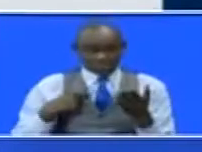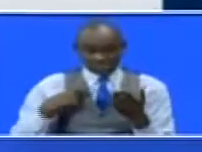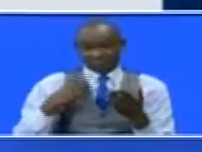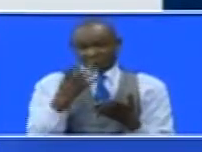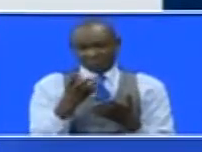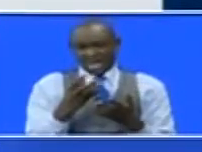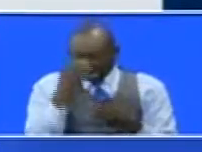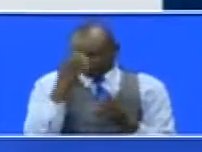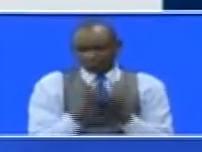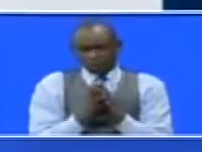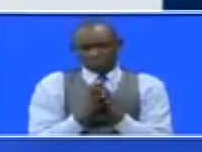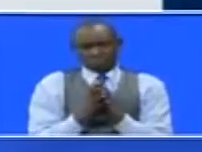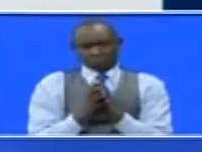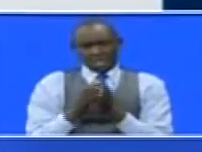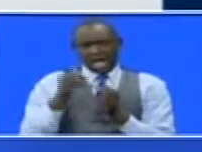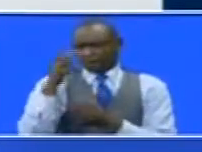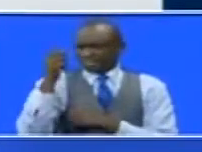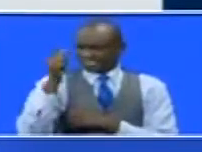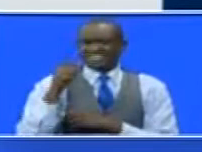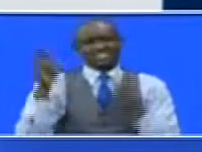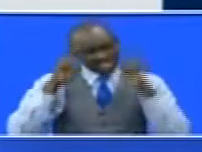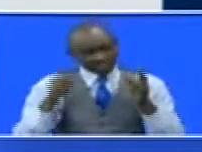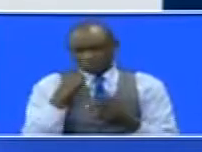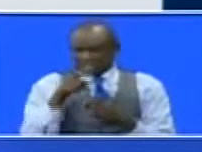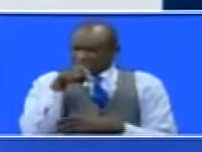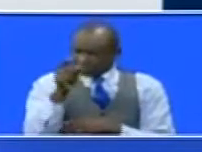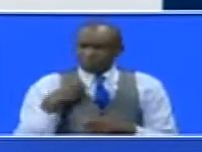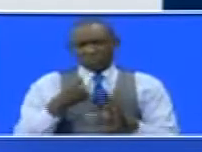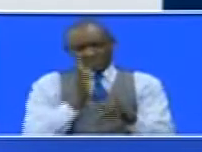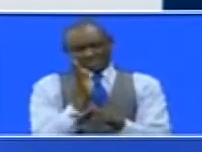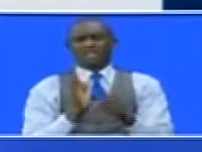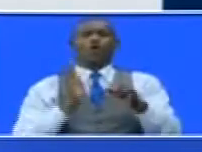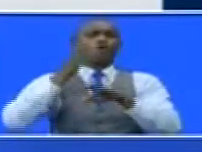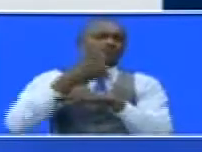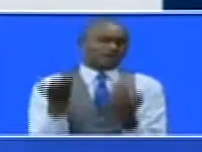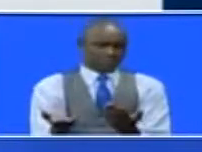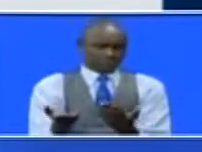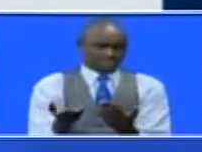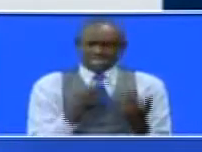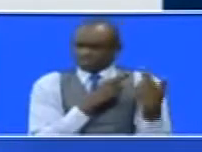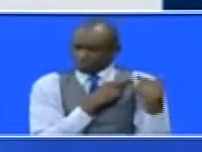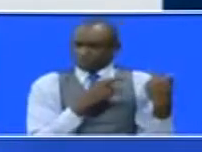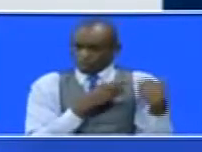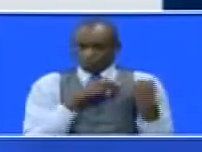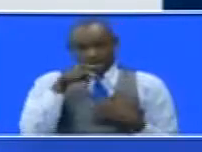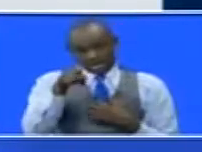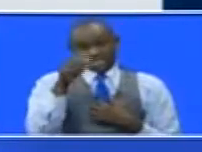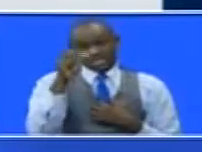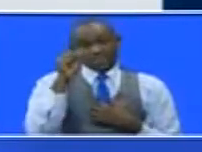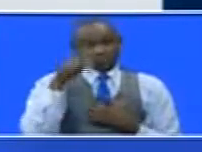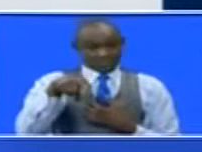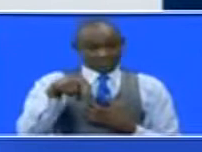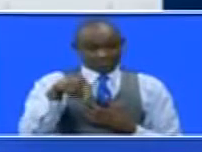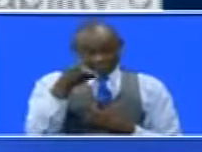reaction from the Amnesty International, which says Kenya's request on recanted evidence goes beyond the mandate of the Assembly of State Parties.